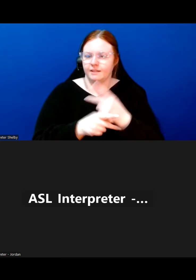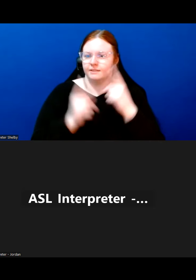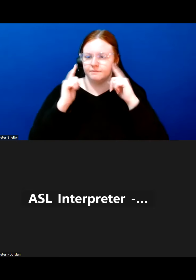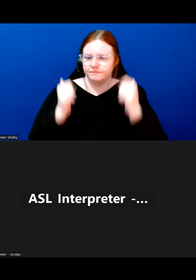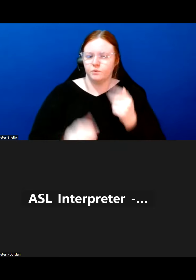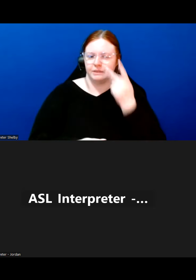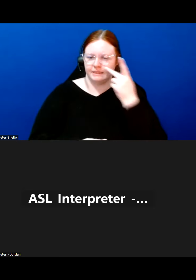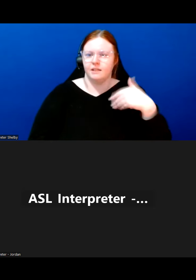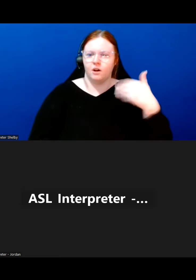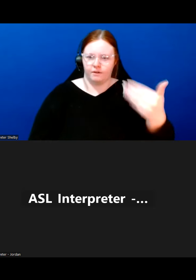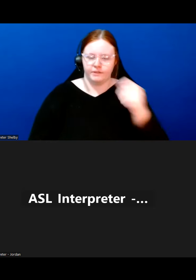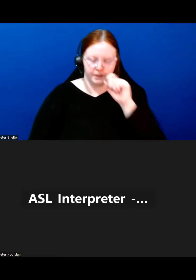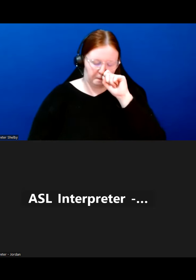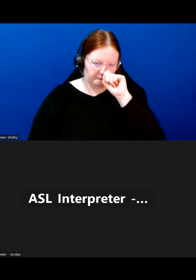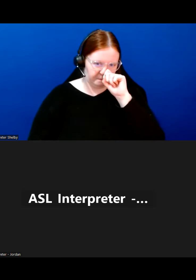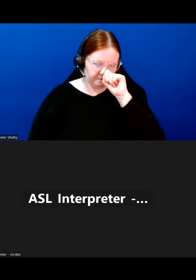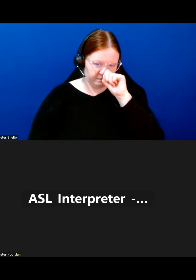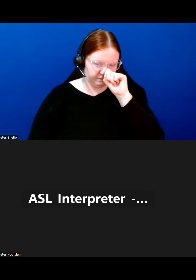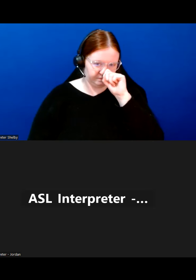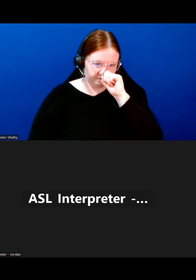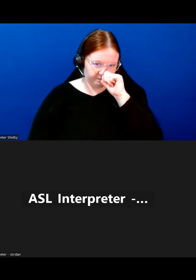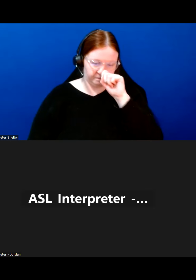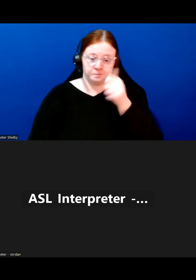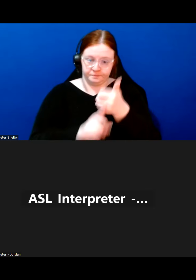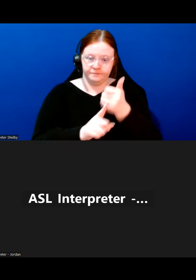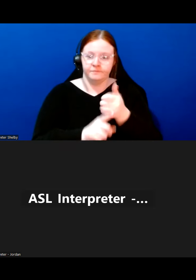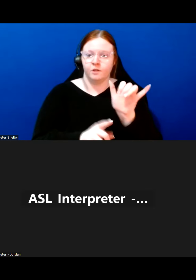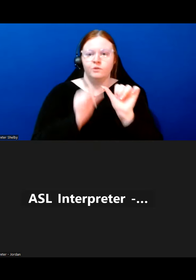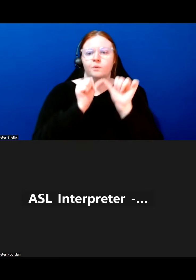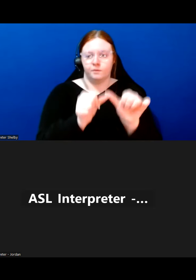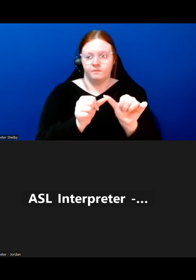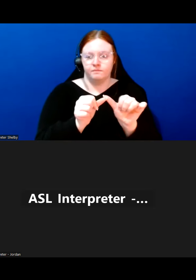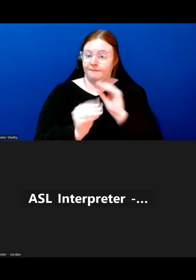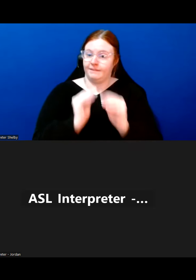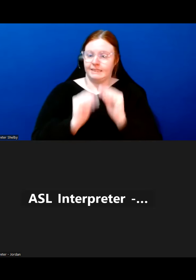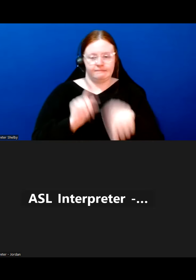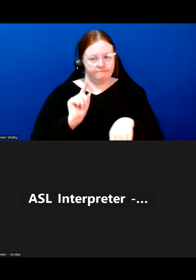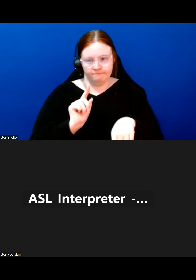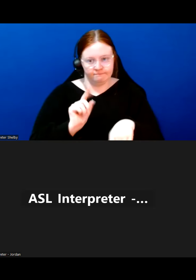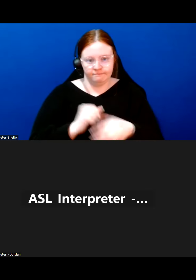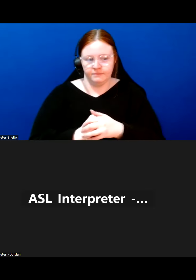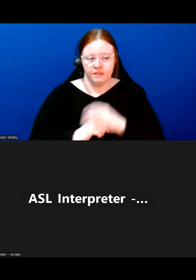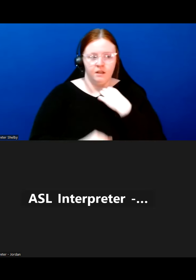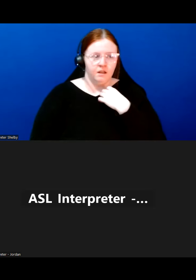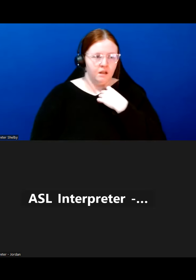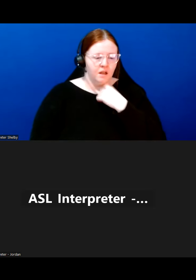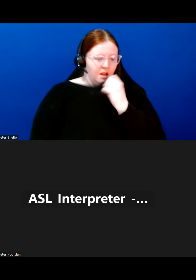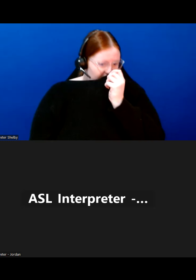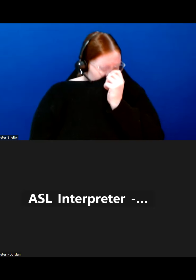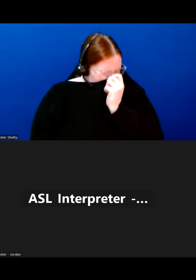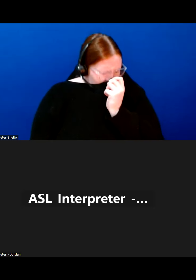most often, and it is a permanent loss when you have damage to those hair cells in your inner ears.